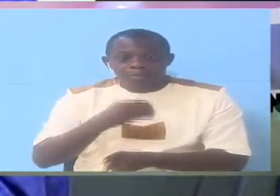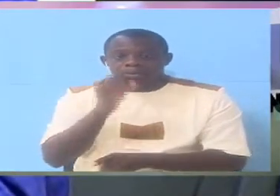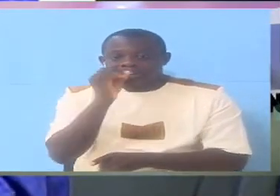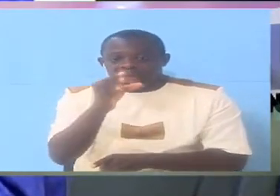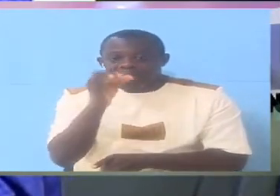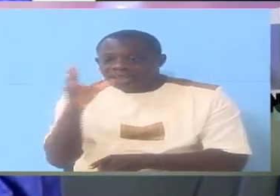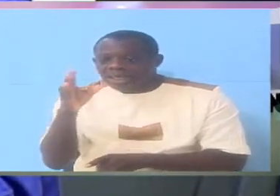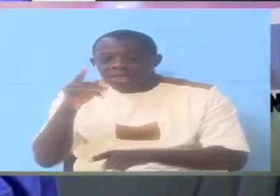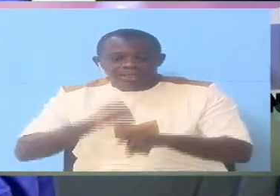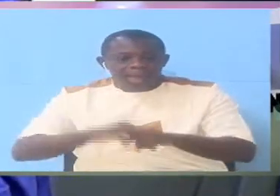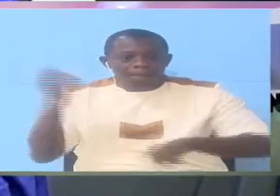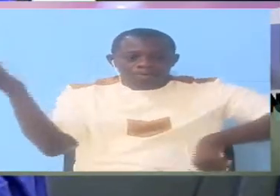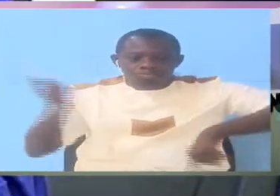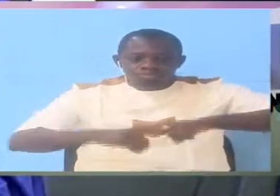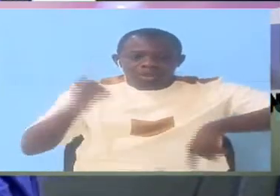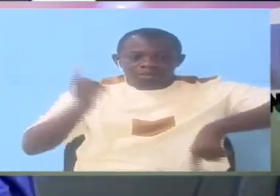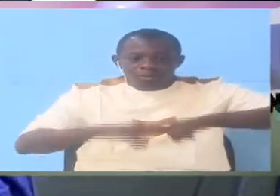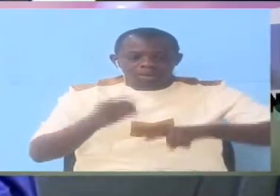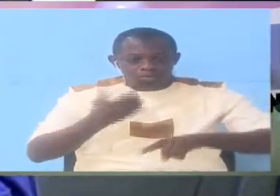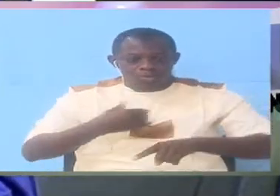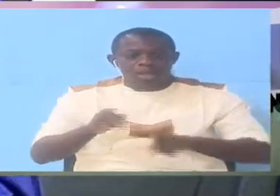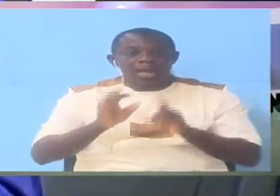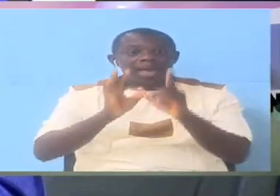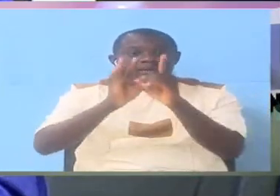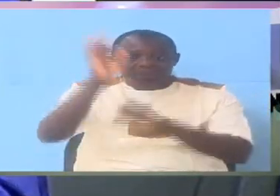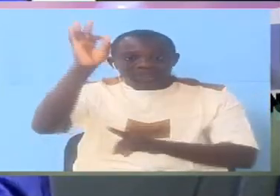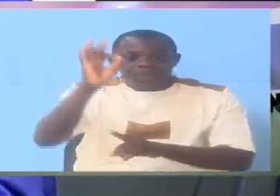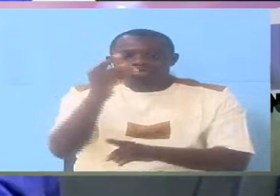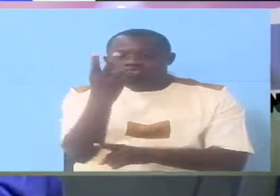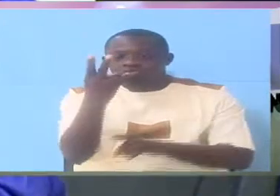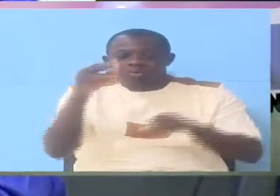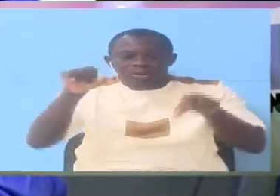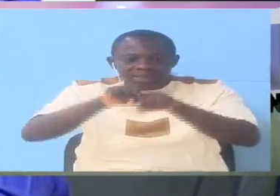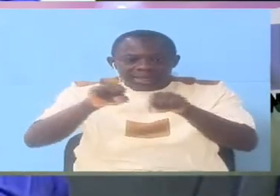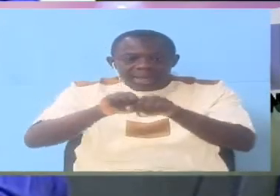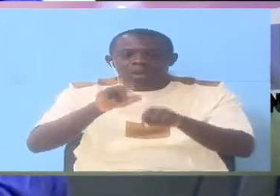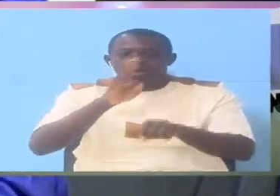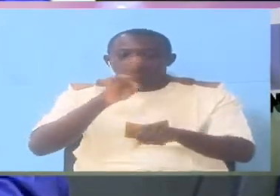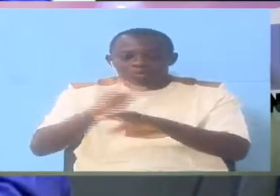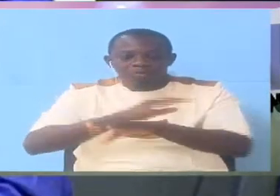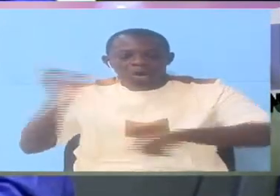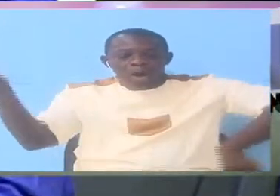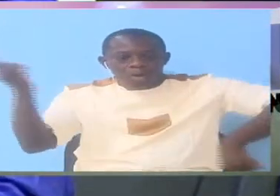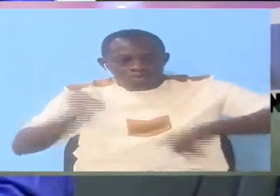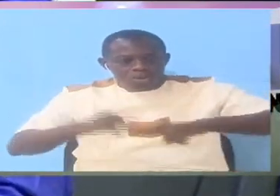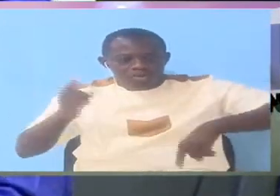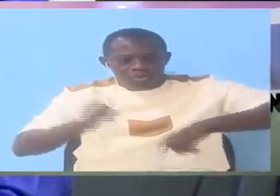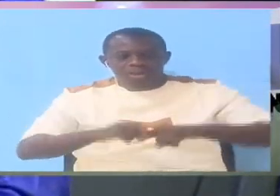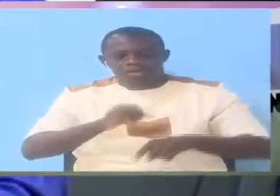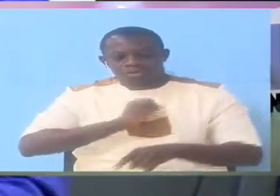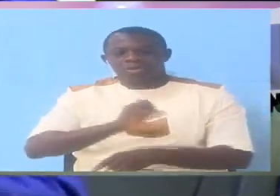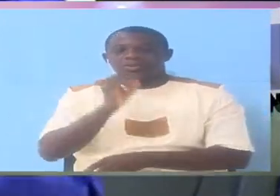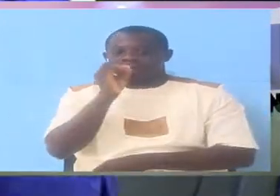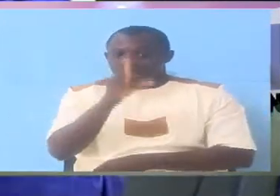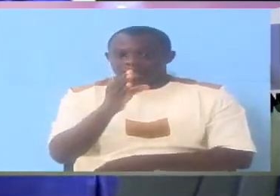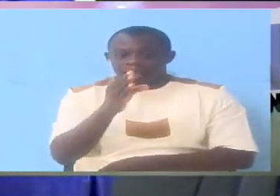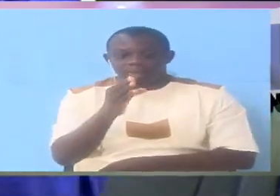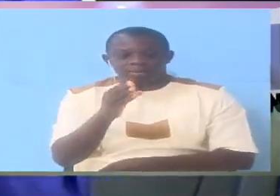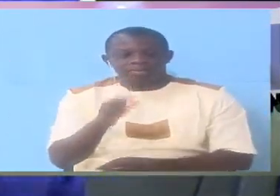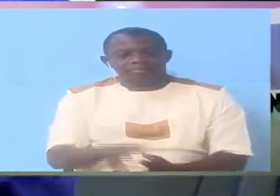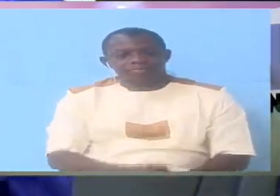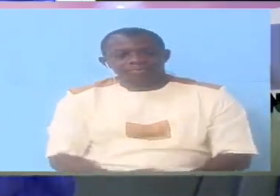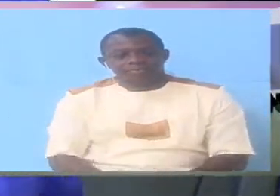the things they were seeing when they were beating them. Especially the 2 Senegalese. Especially the 2 Senegalese that they were beaten. That they were saying that